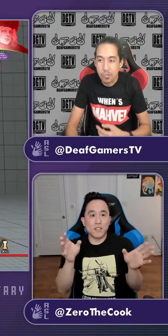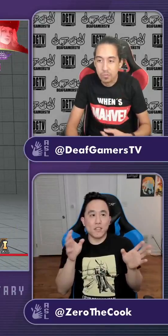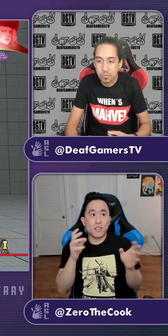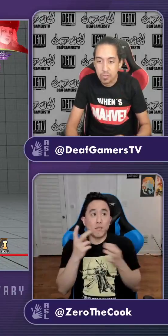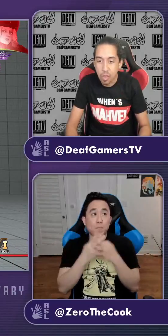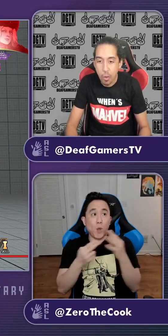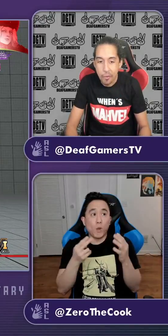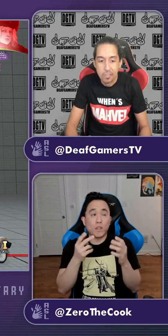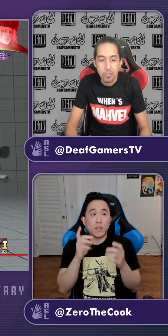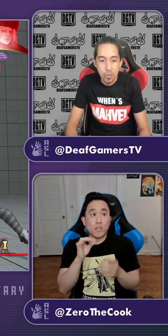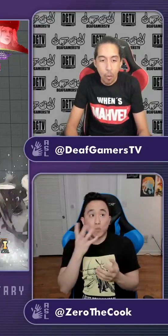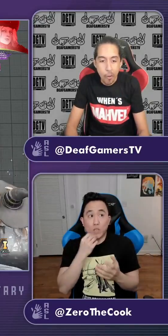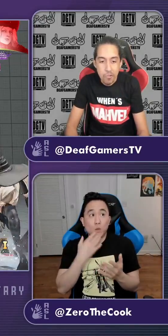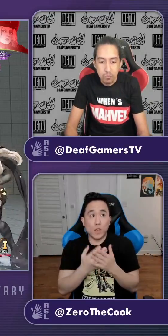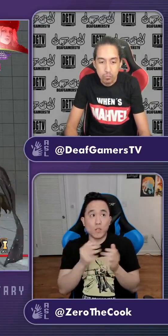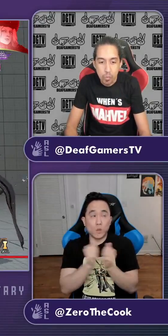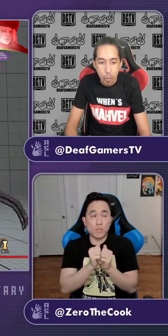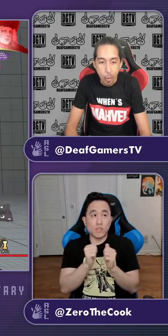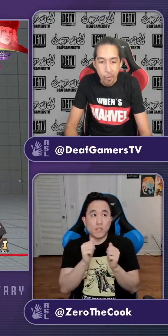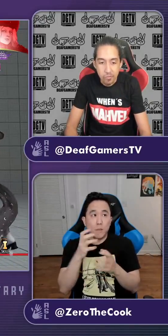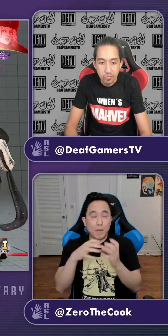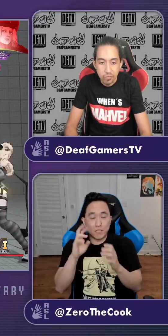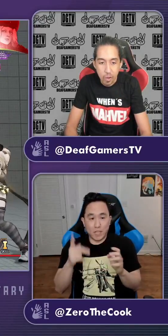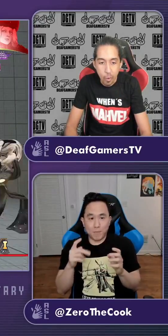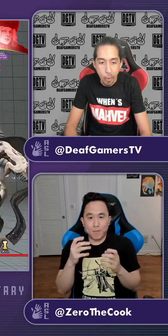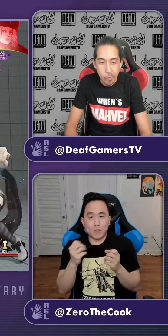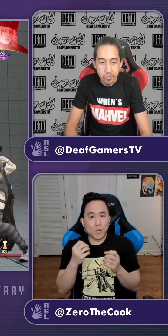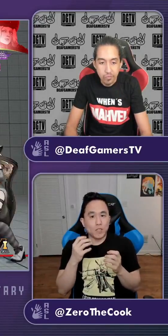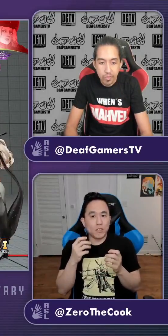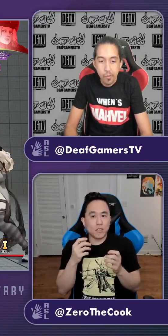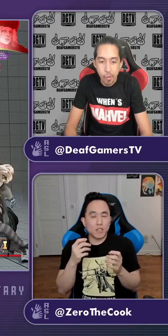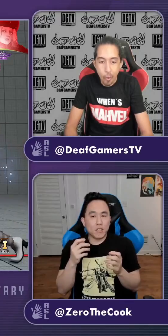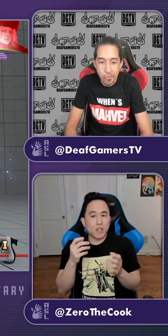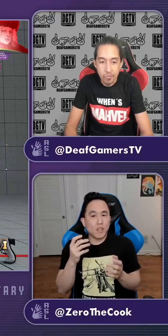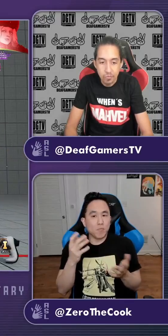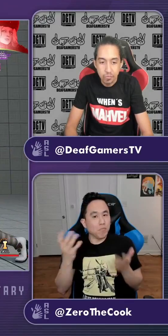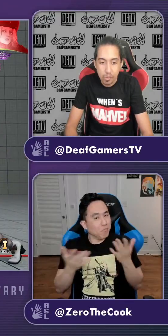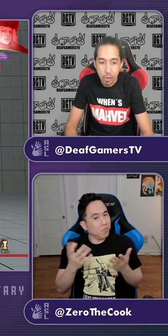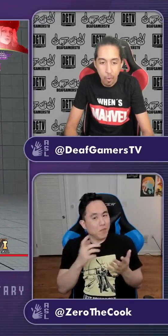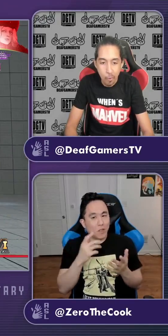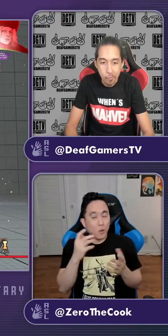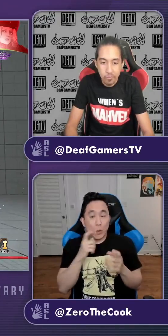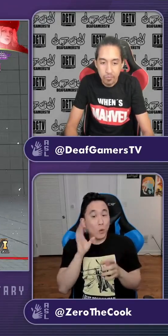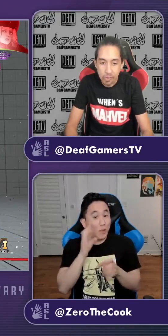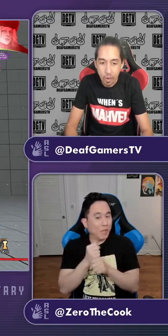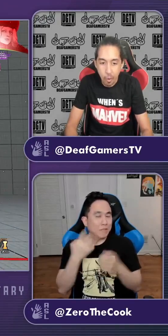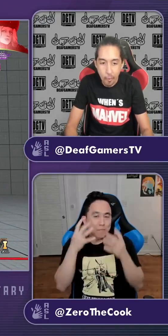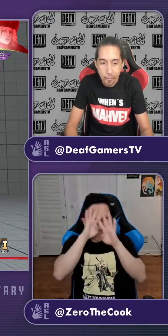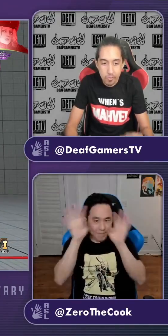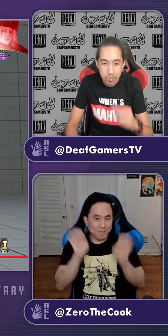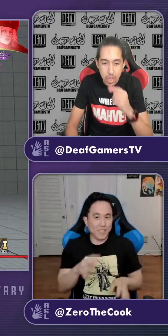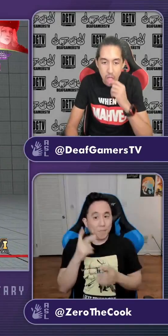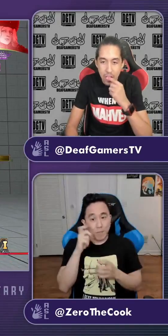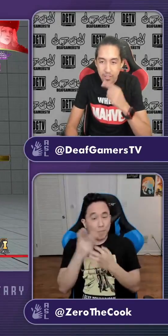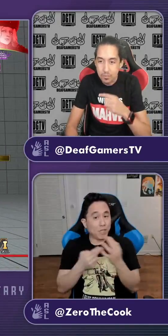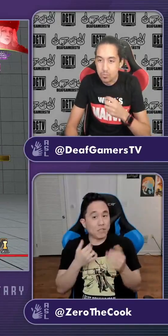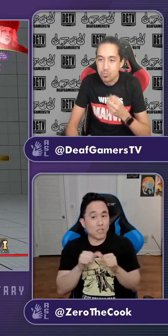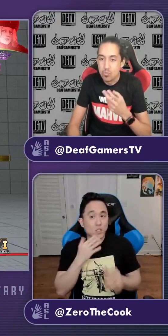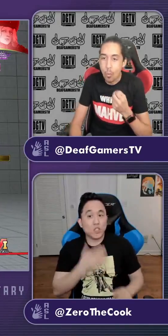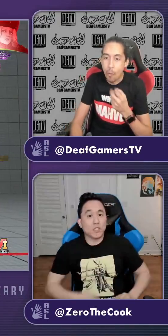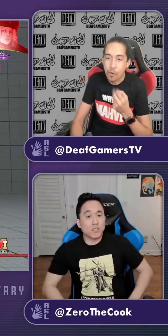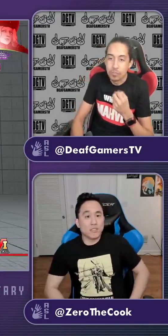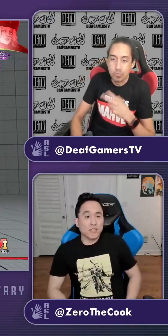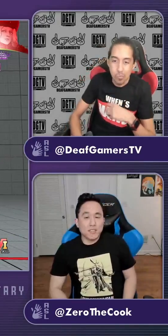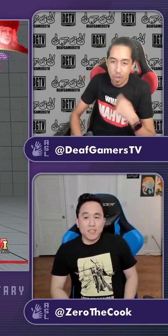get, you know, inched closer to this P1 side. Nice meter advantage though, so can't kill, but definitely even things up when you find a CA.